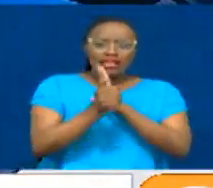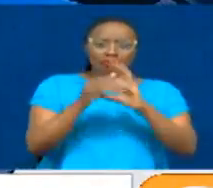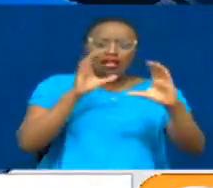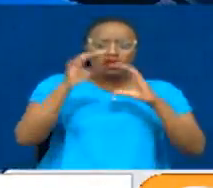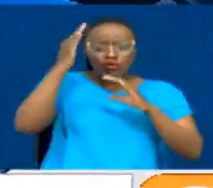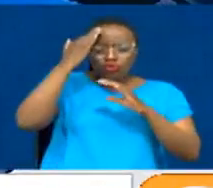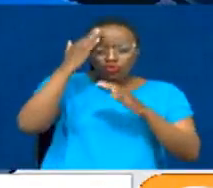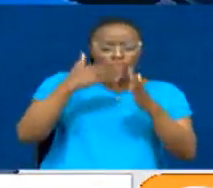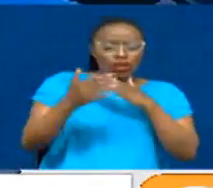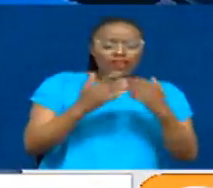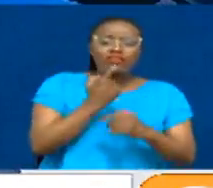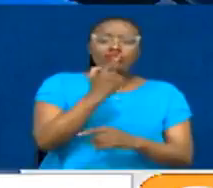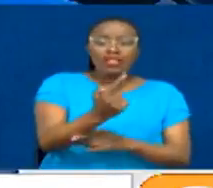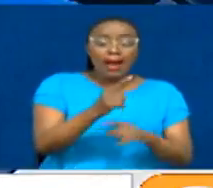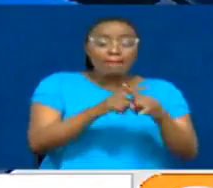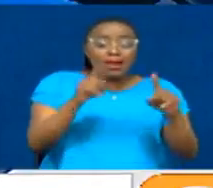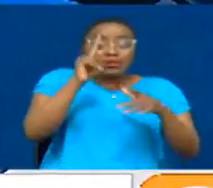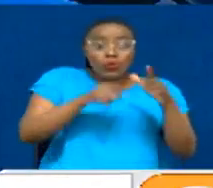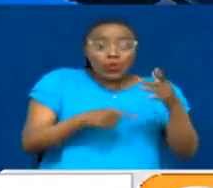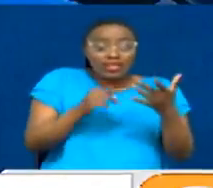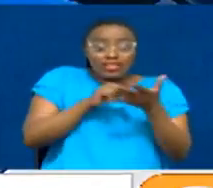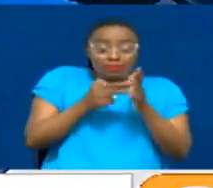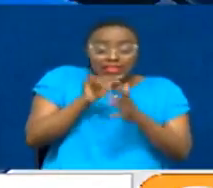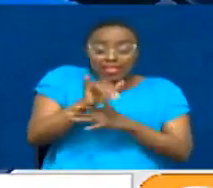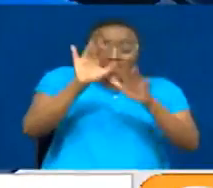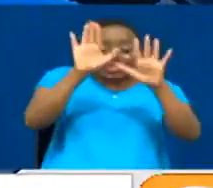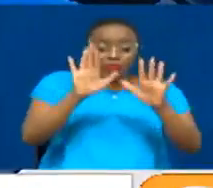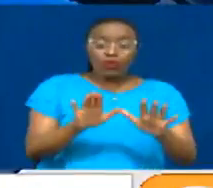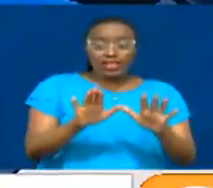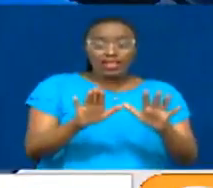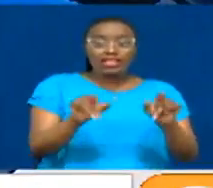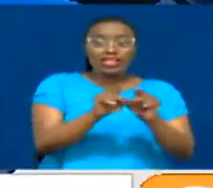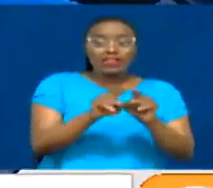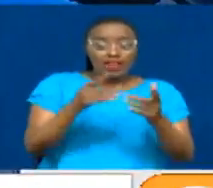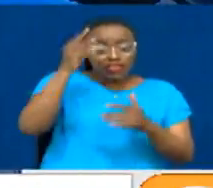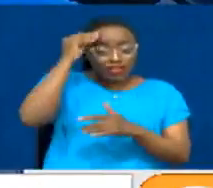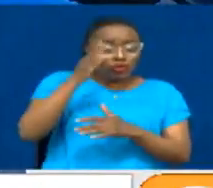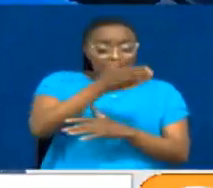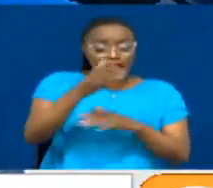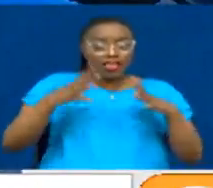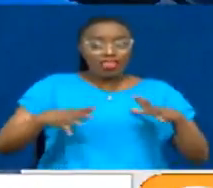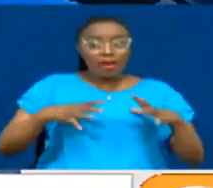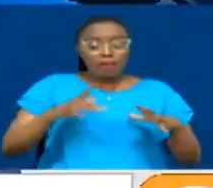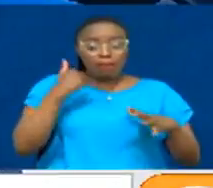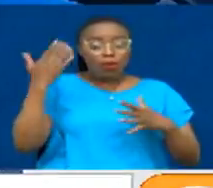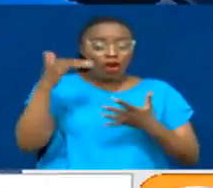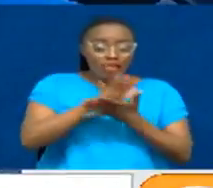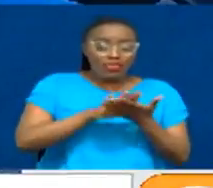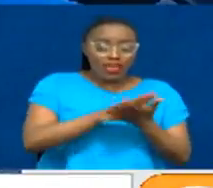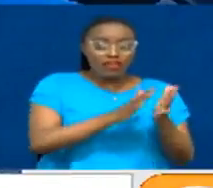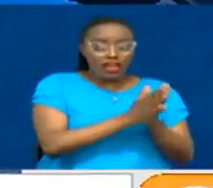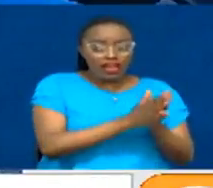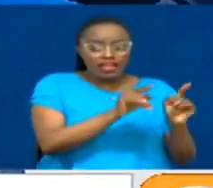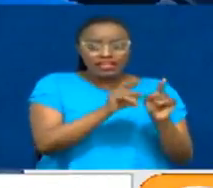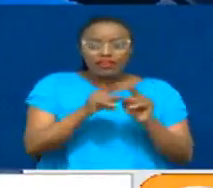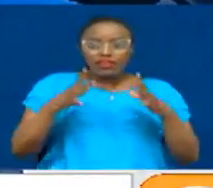what you say that matters, what is meant, what is understood that matters. And what is understood on the ground in people in Albagon, in people in Joro, in people in